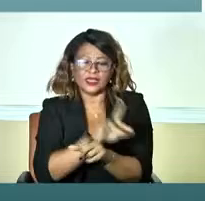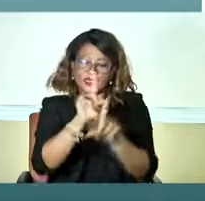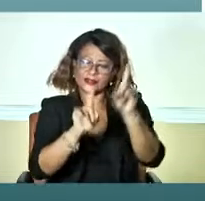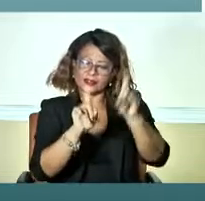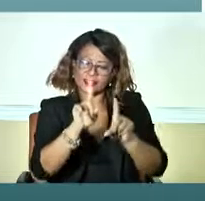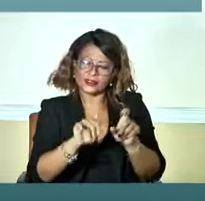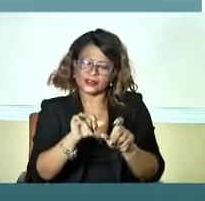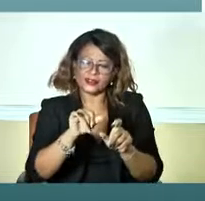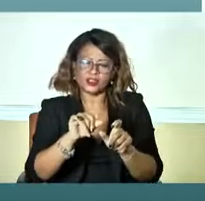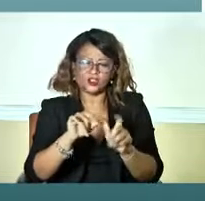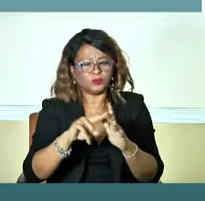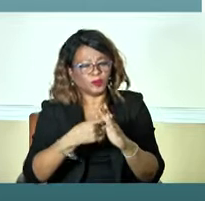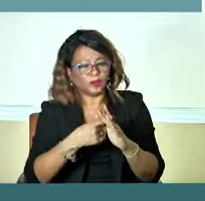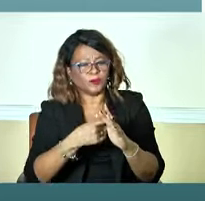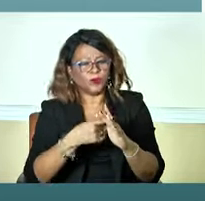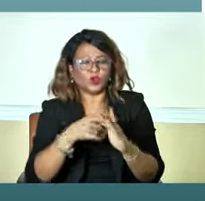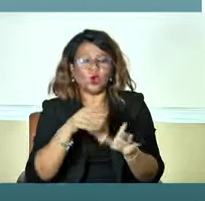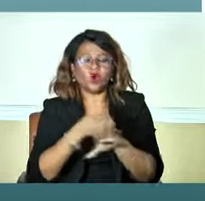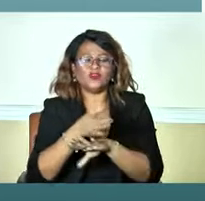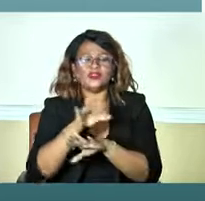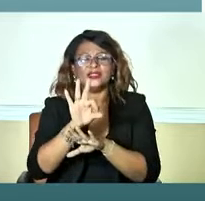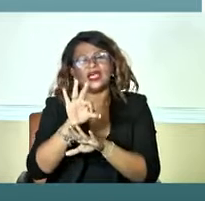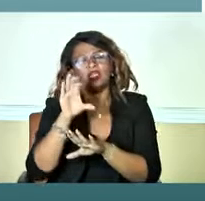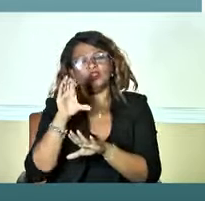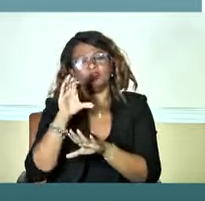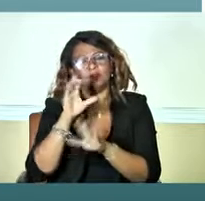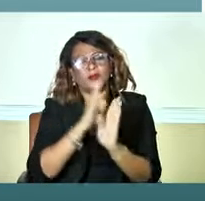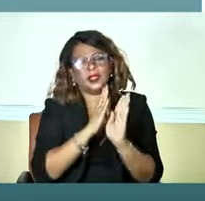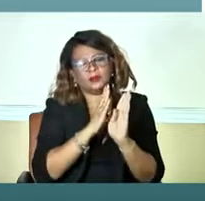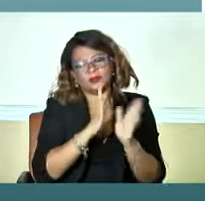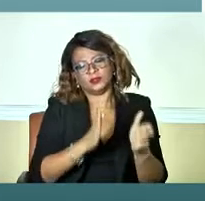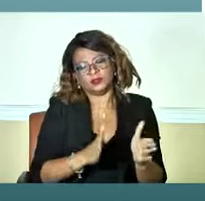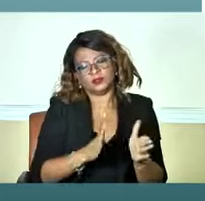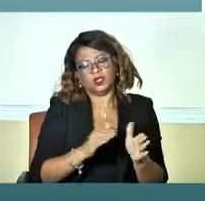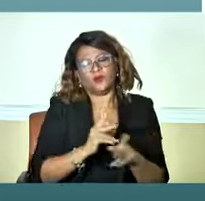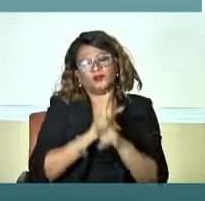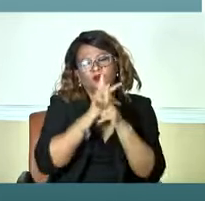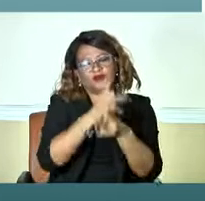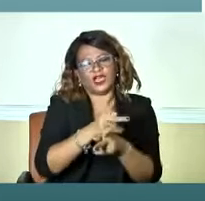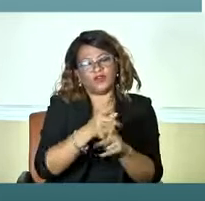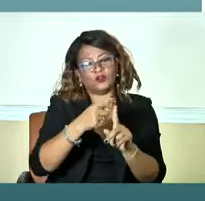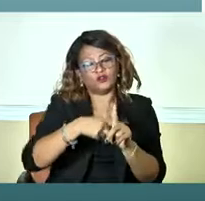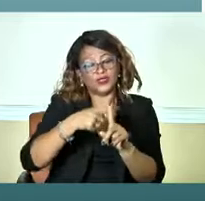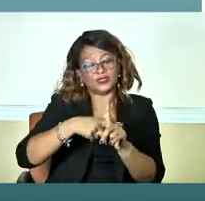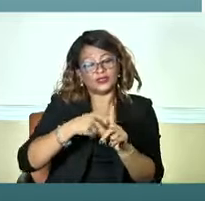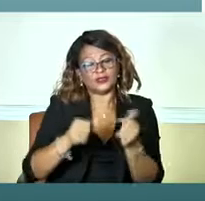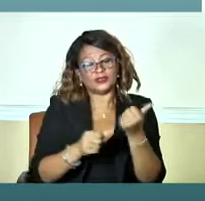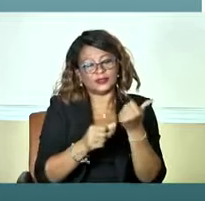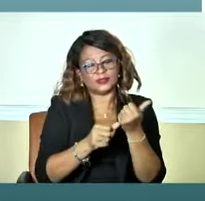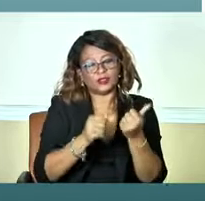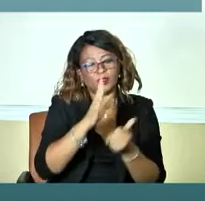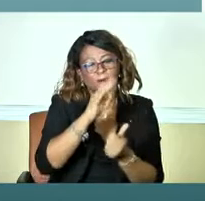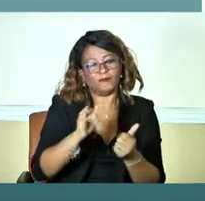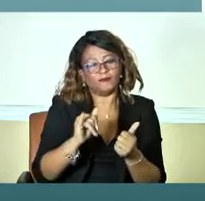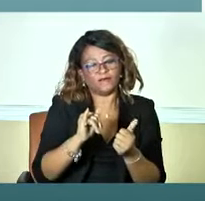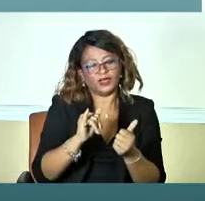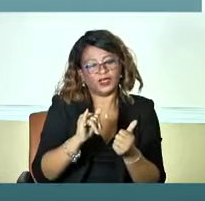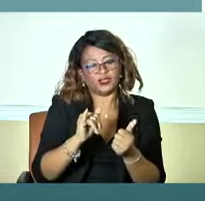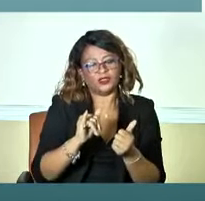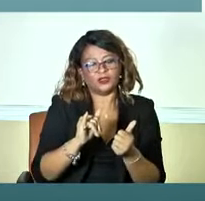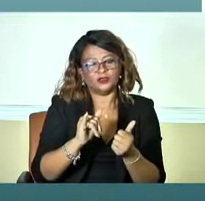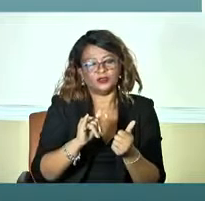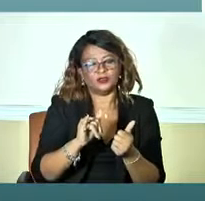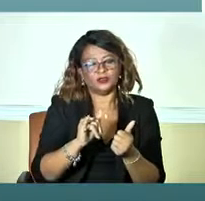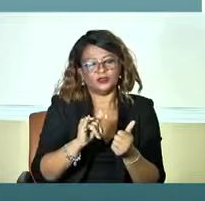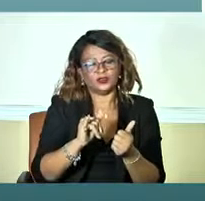testing pilot with over 900 Bahamians providing rental assistance via